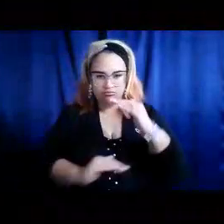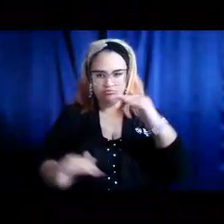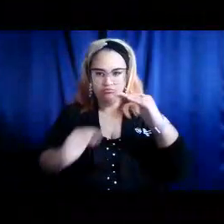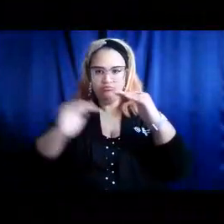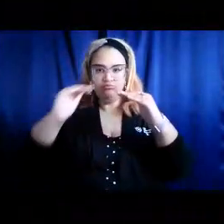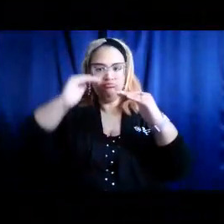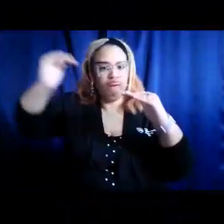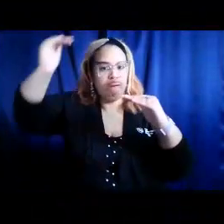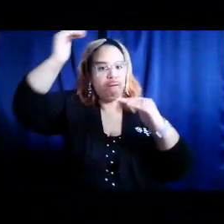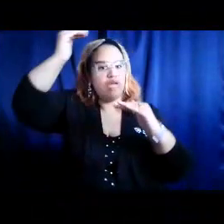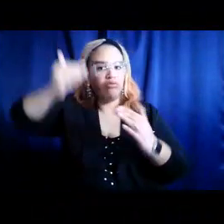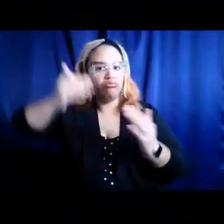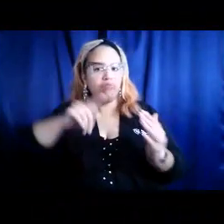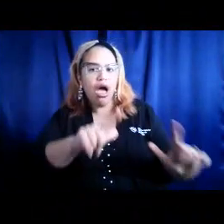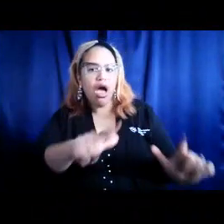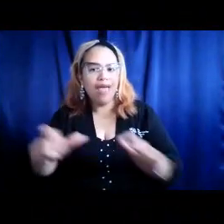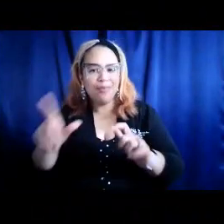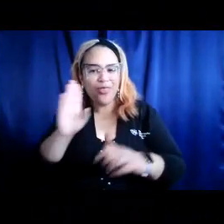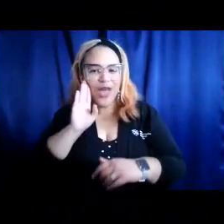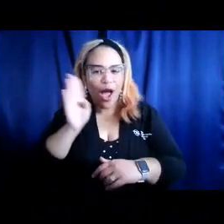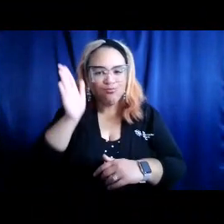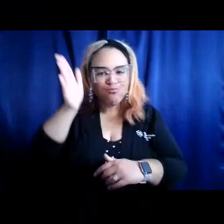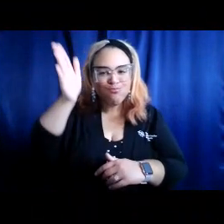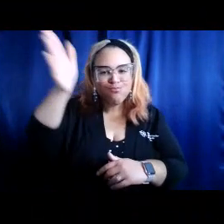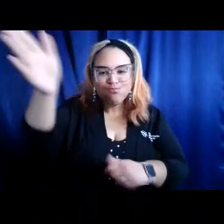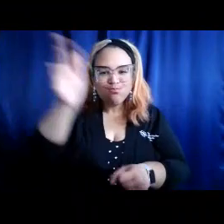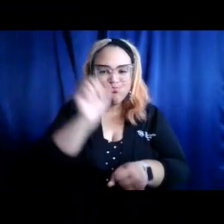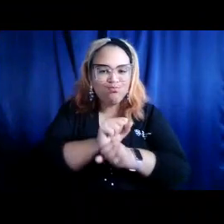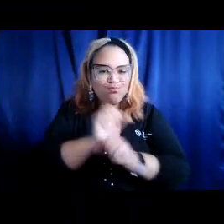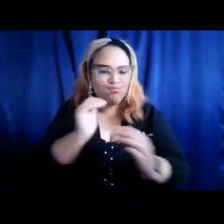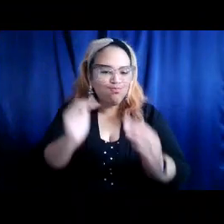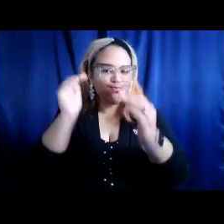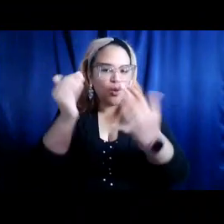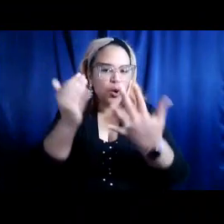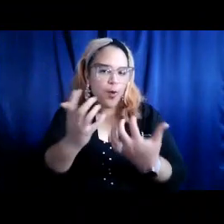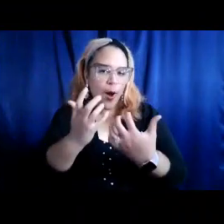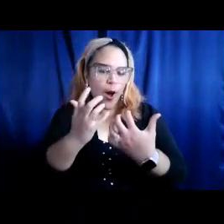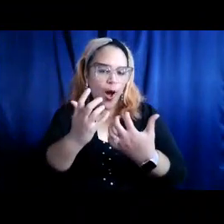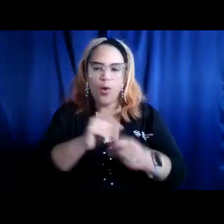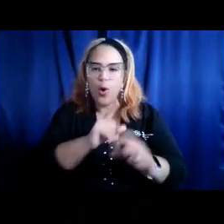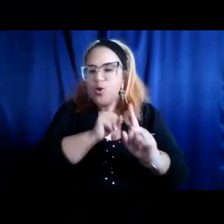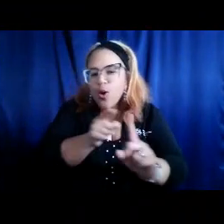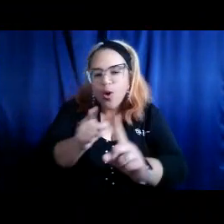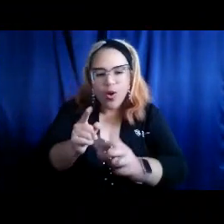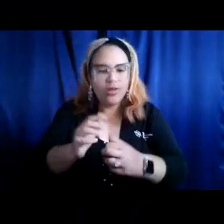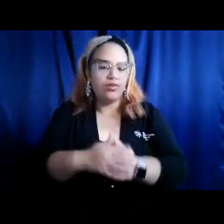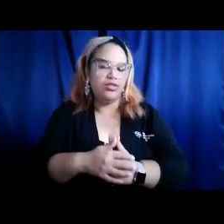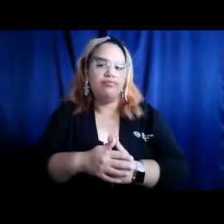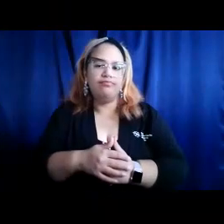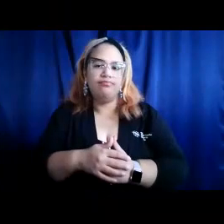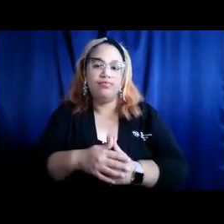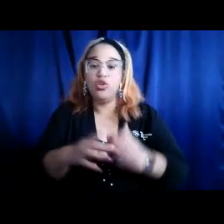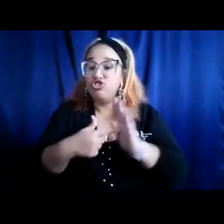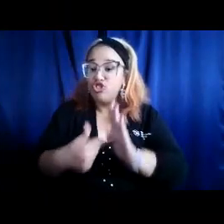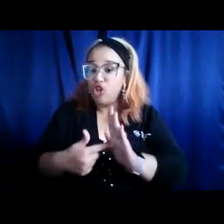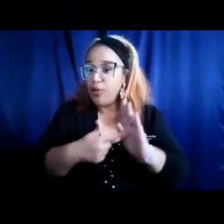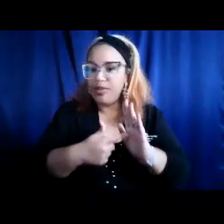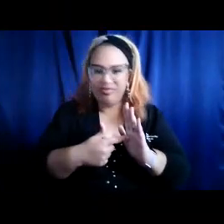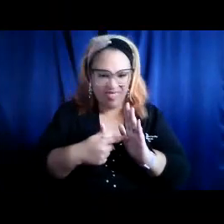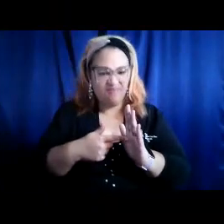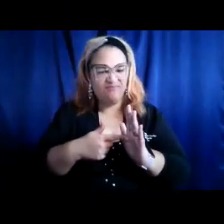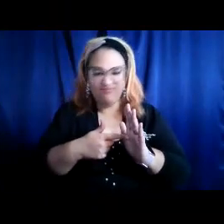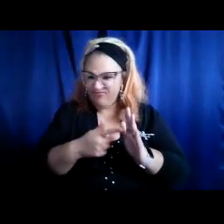encouraging people to join, understanding that everyone with a disability is the same, receiving accommodation